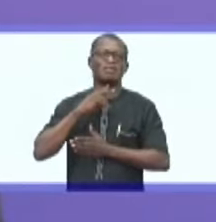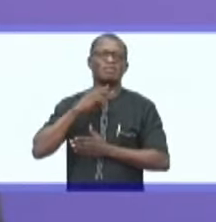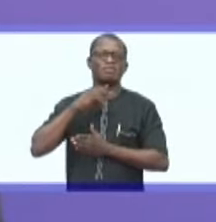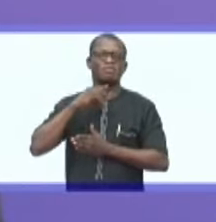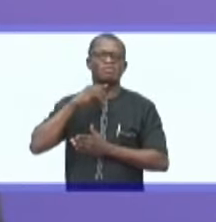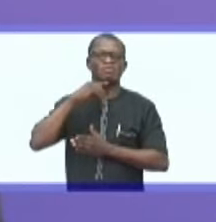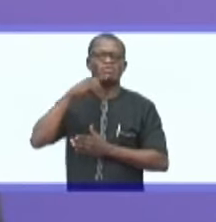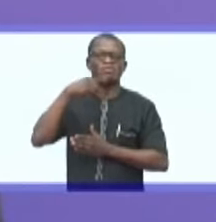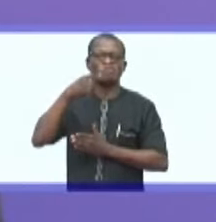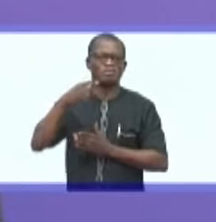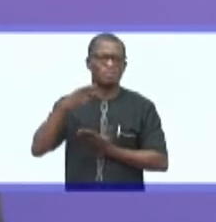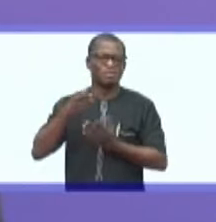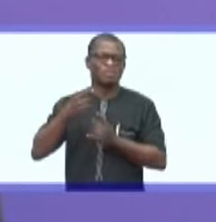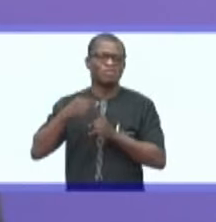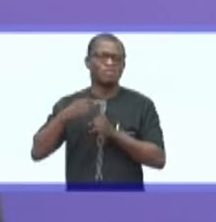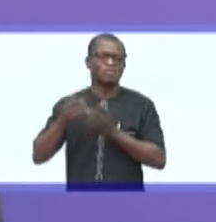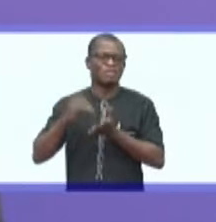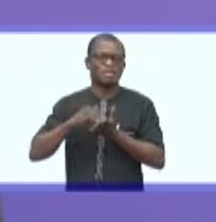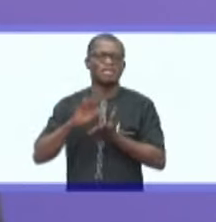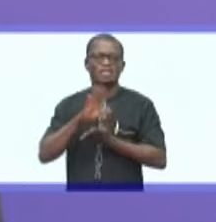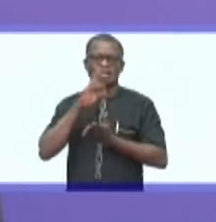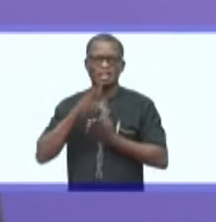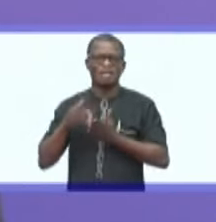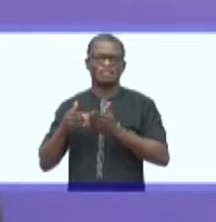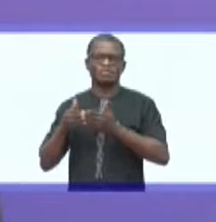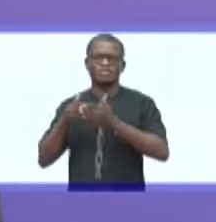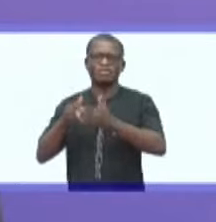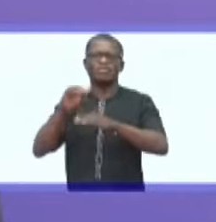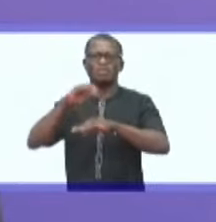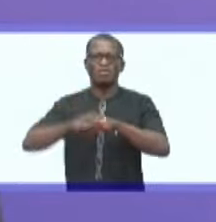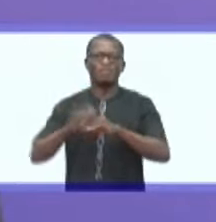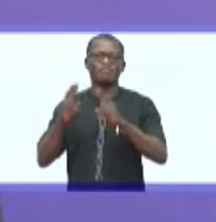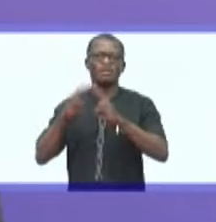were taking us on a very dangerous